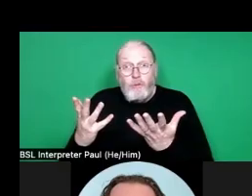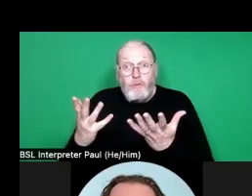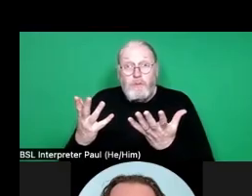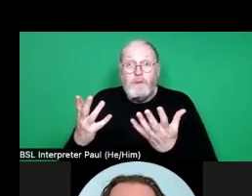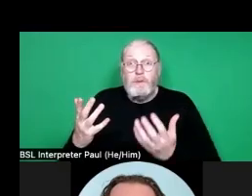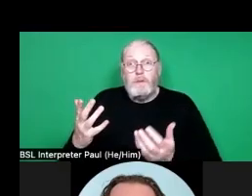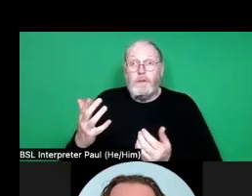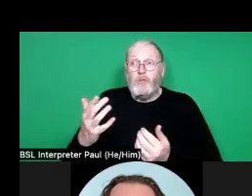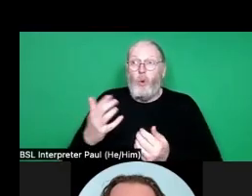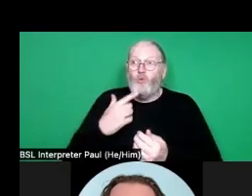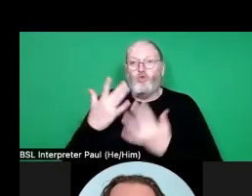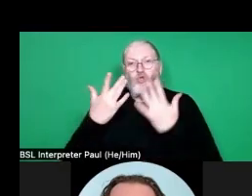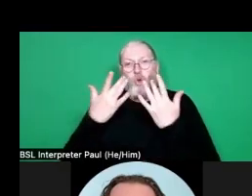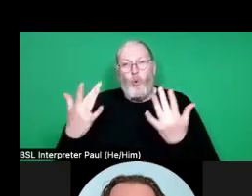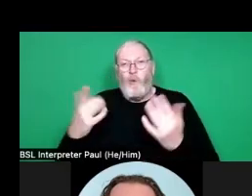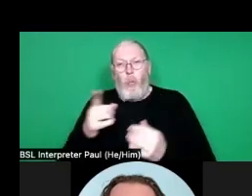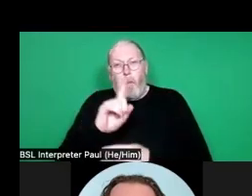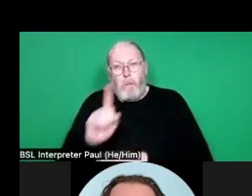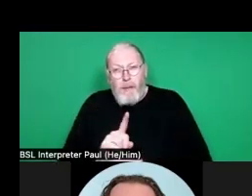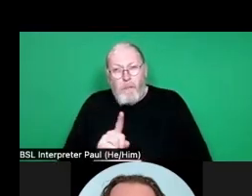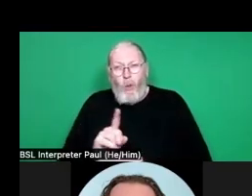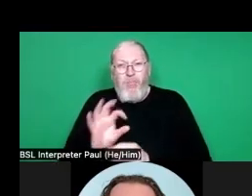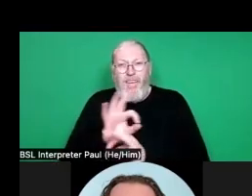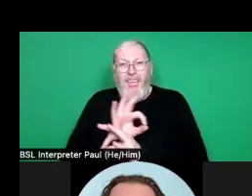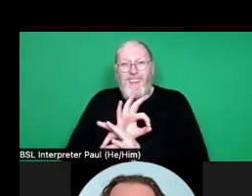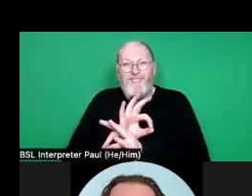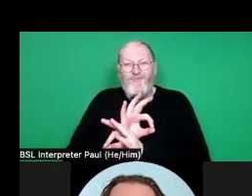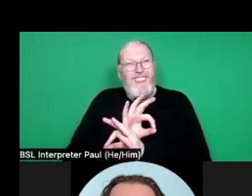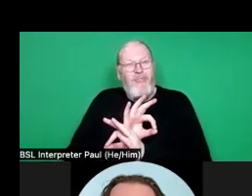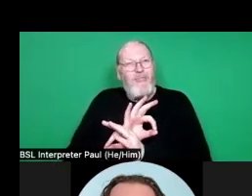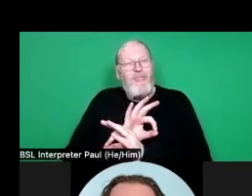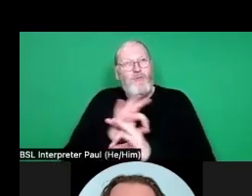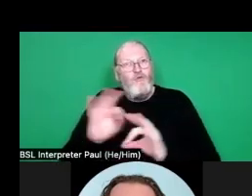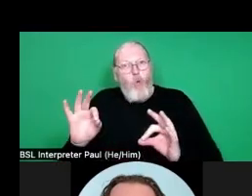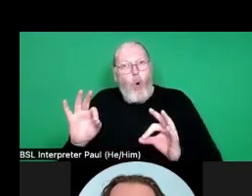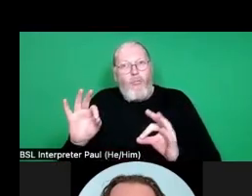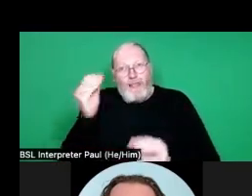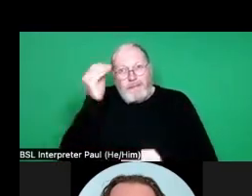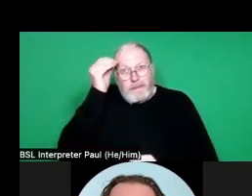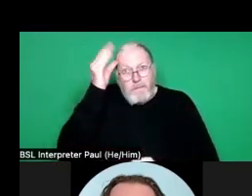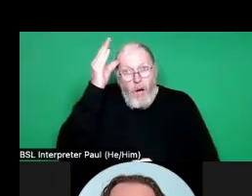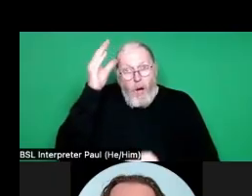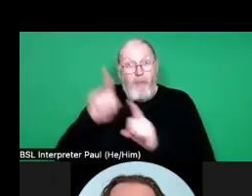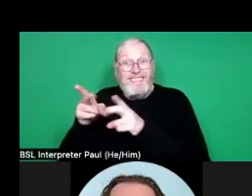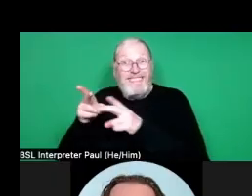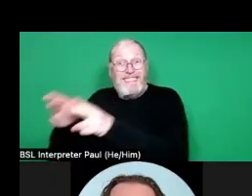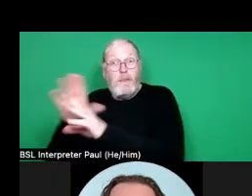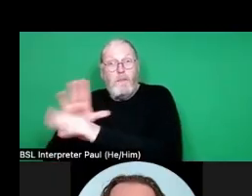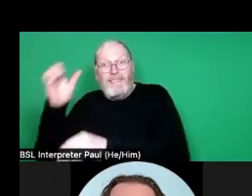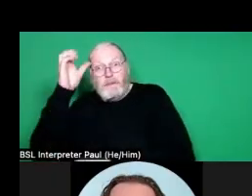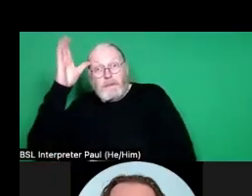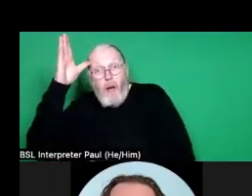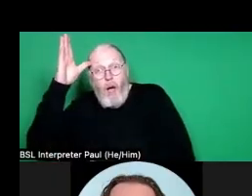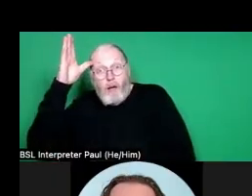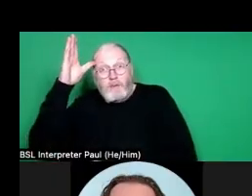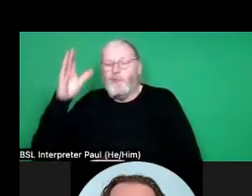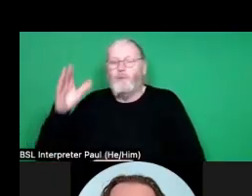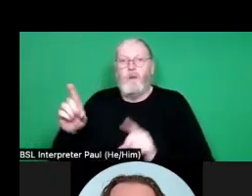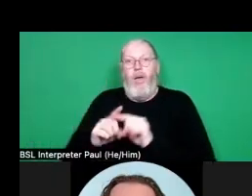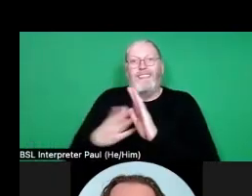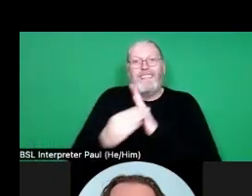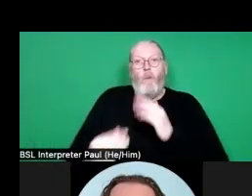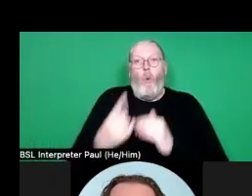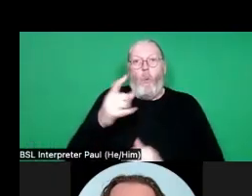it. So the system is not that smart. However, the people in here still trusting it. This is